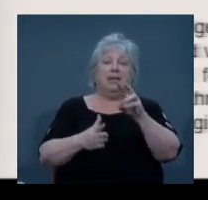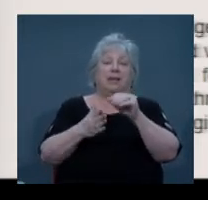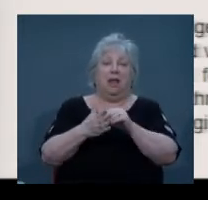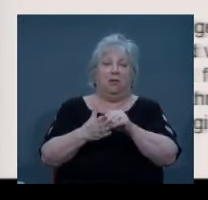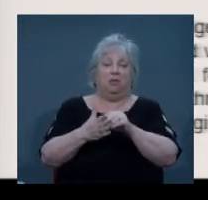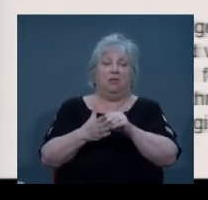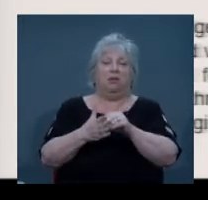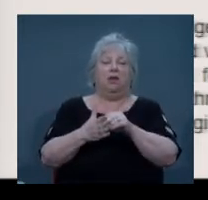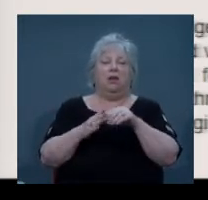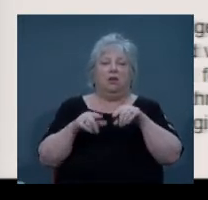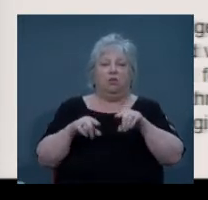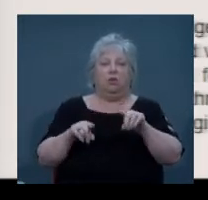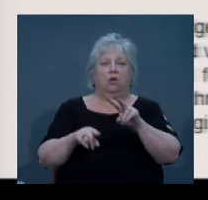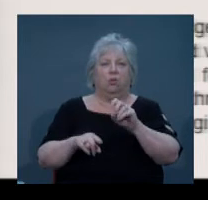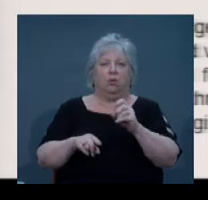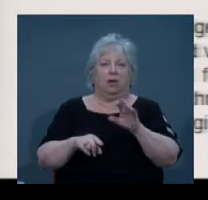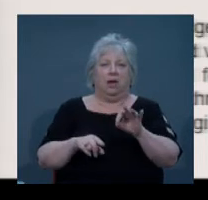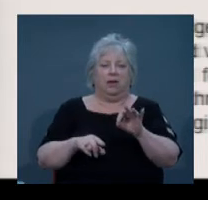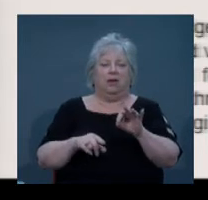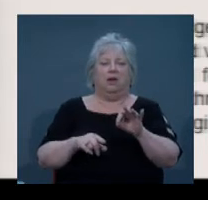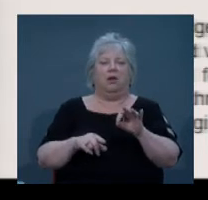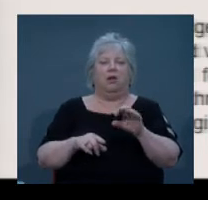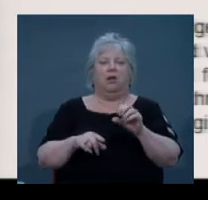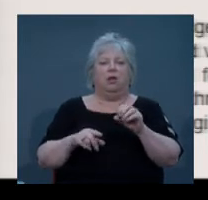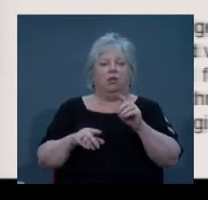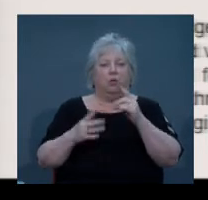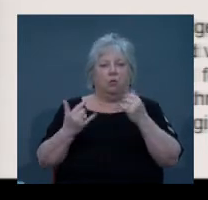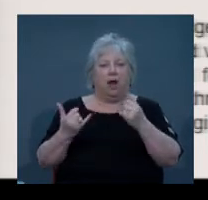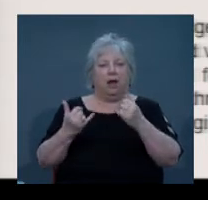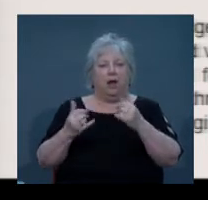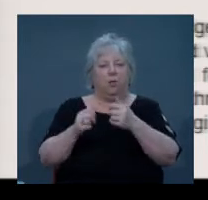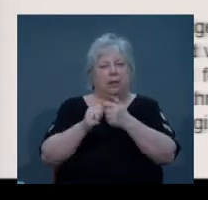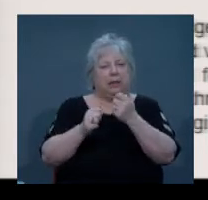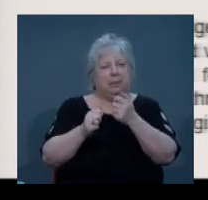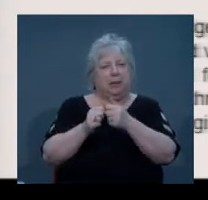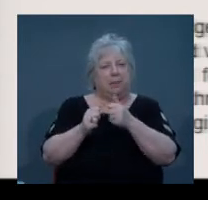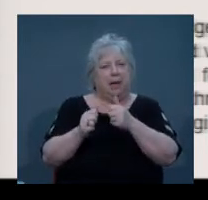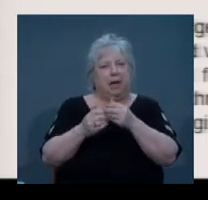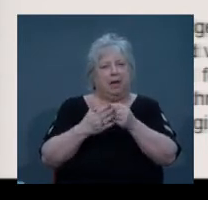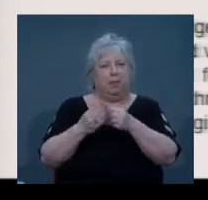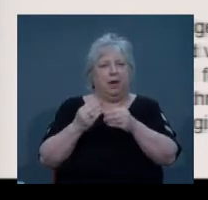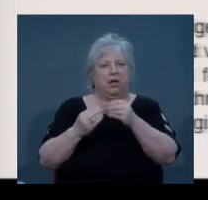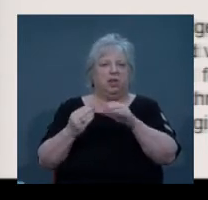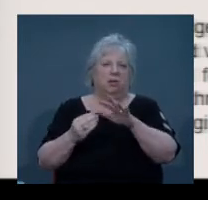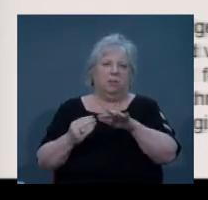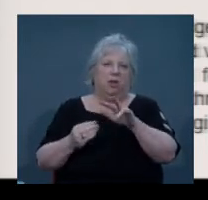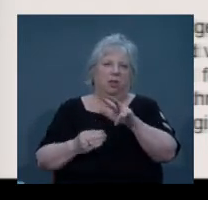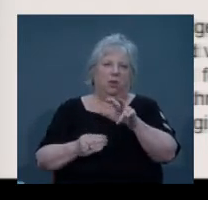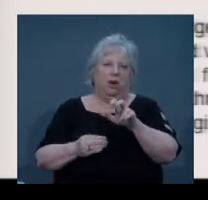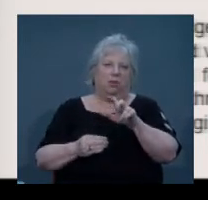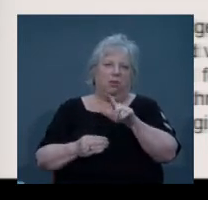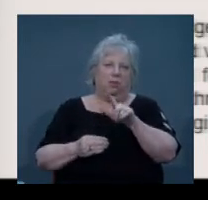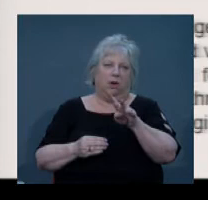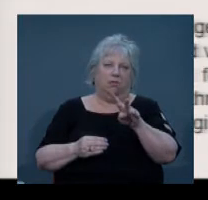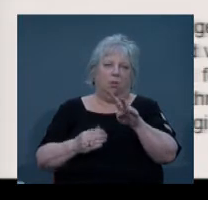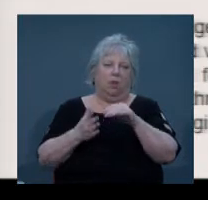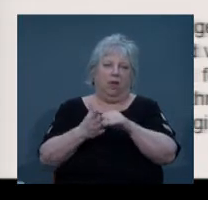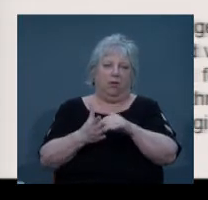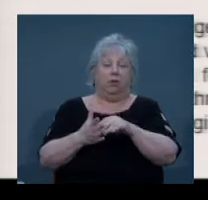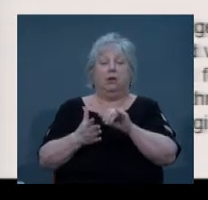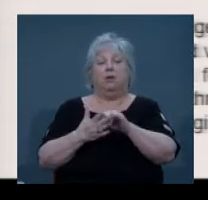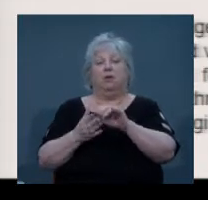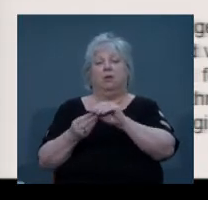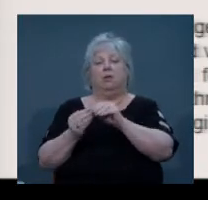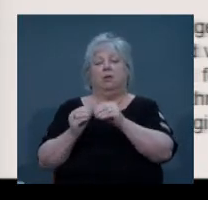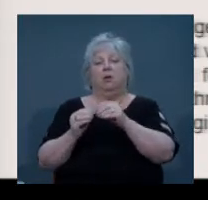$6,026,000 in 2019 revenues. So right now we're trailing our budget by about $324,000, and that's the number